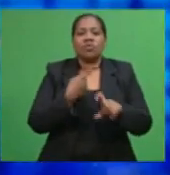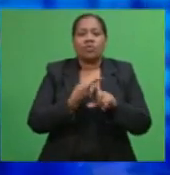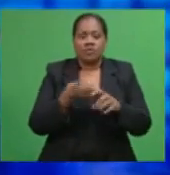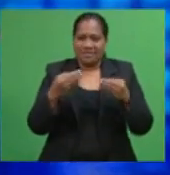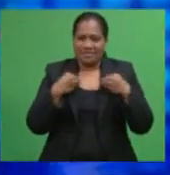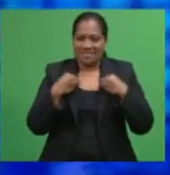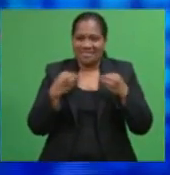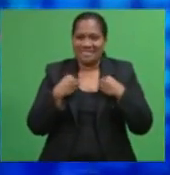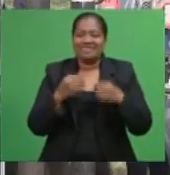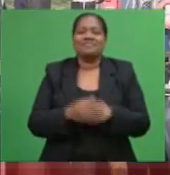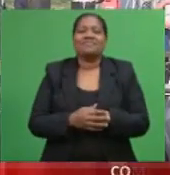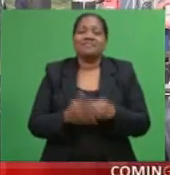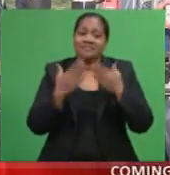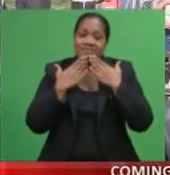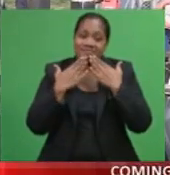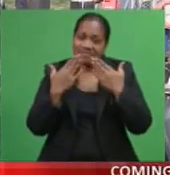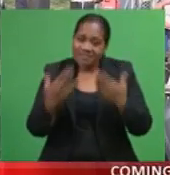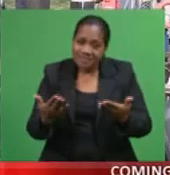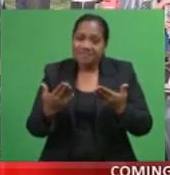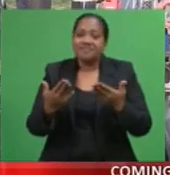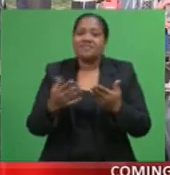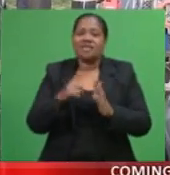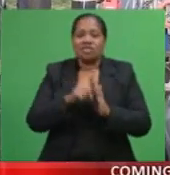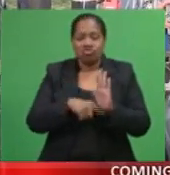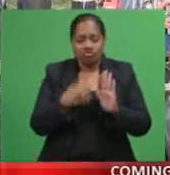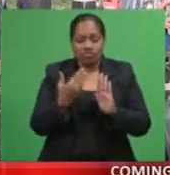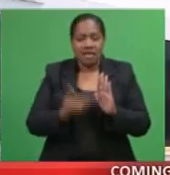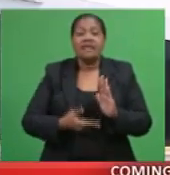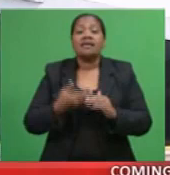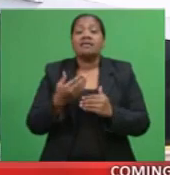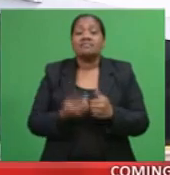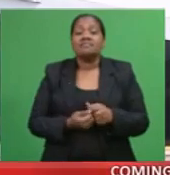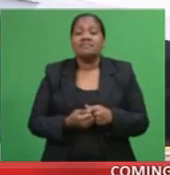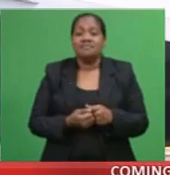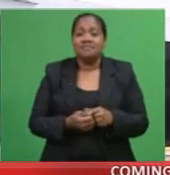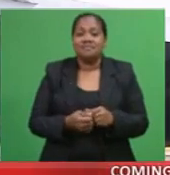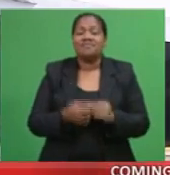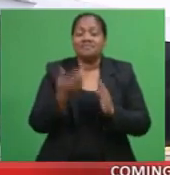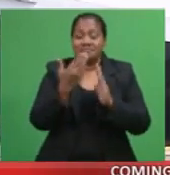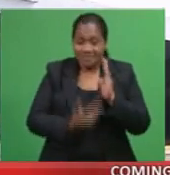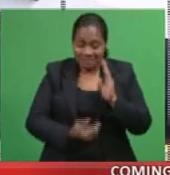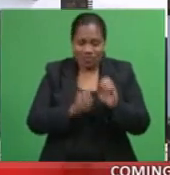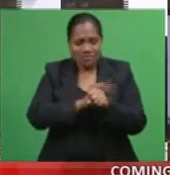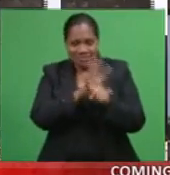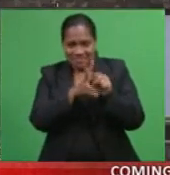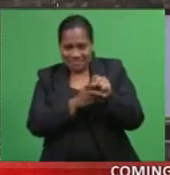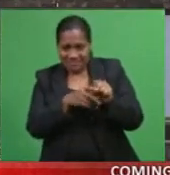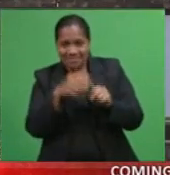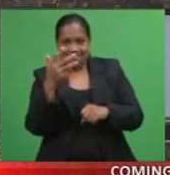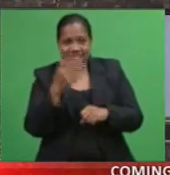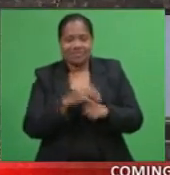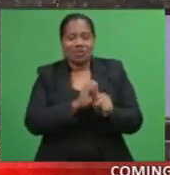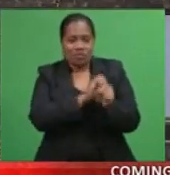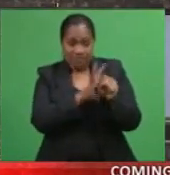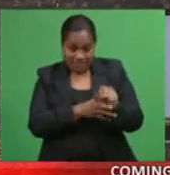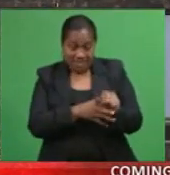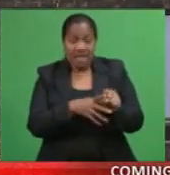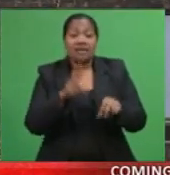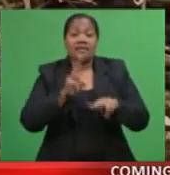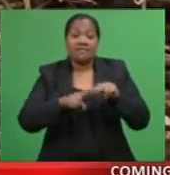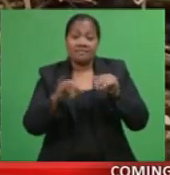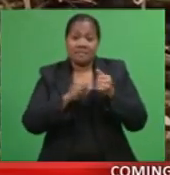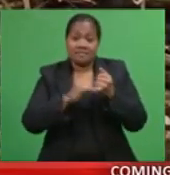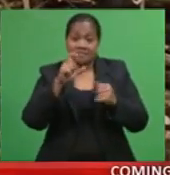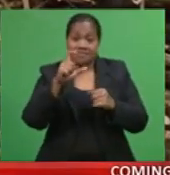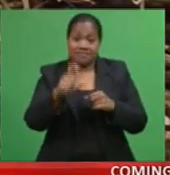Thanks, Jackie. Coming up, FHL's tourism portfolio worst hit by COVID-19. And FSC